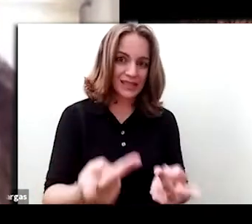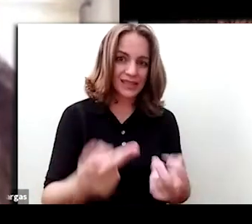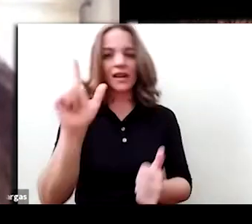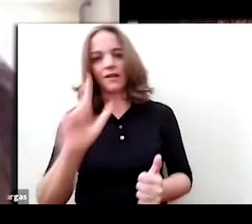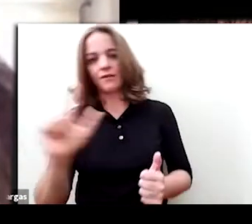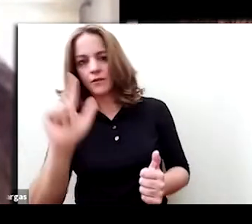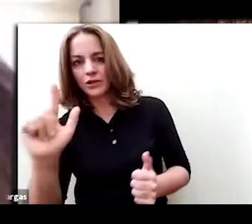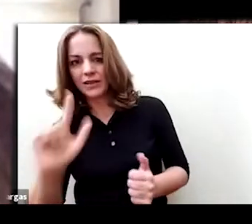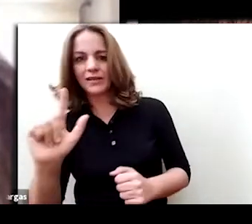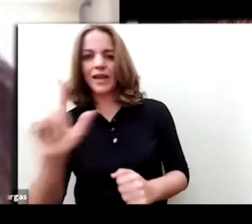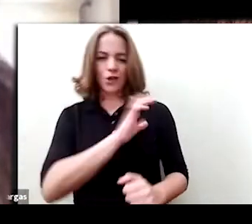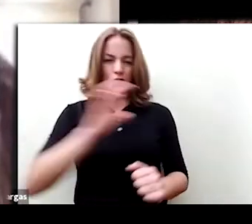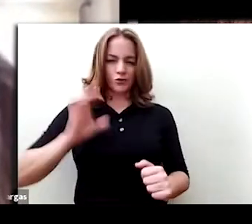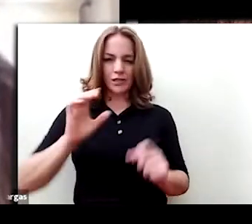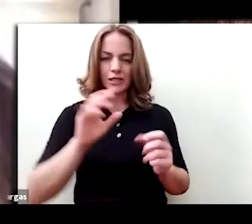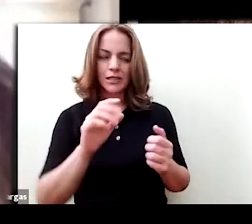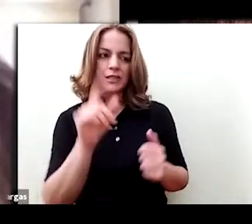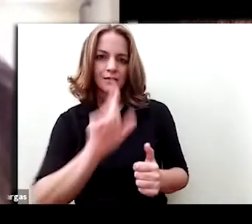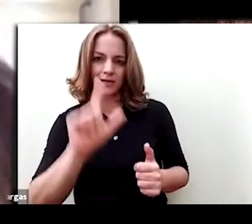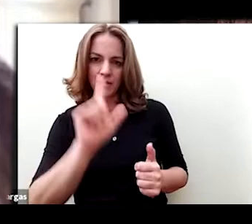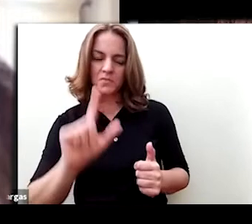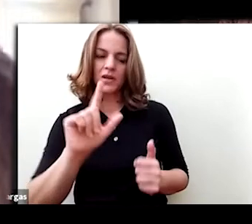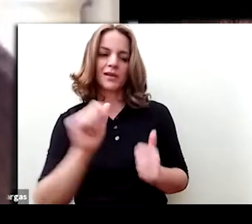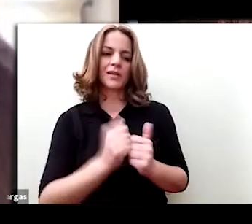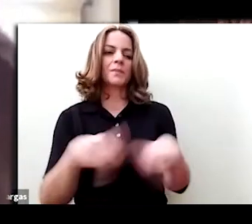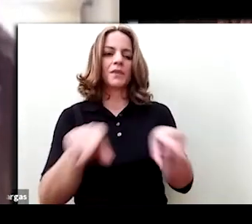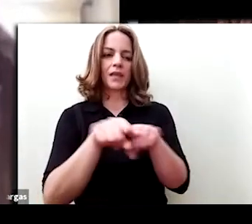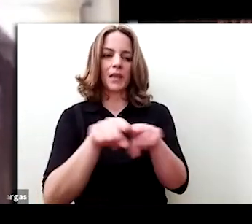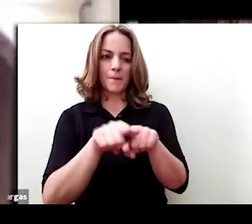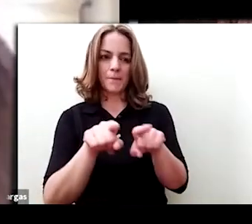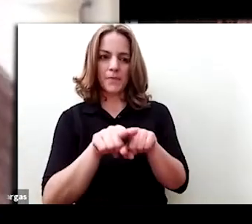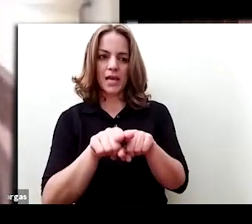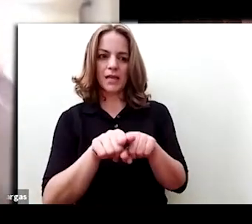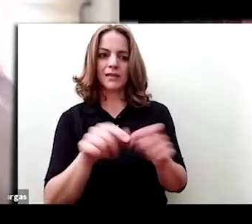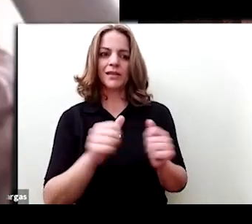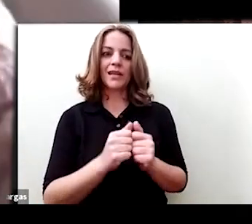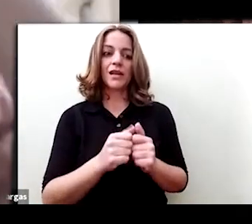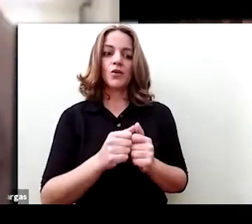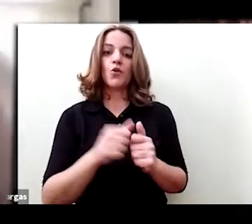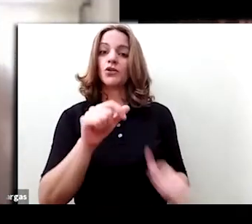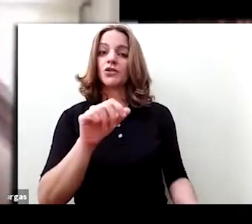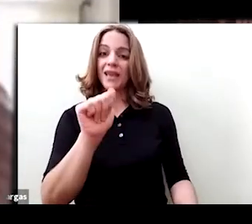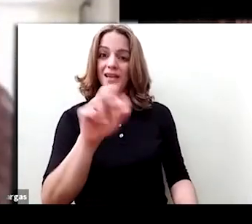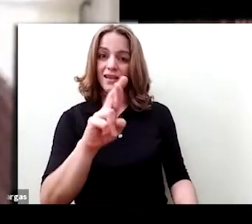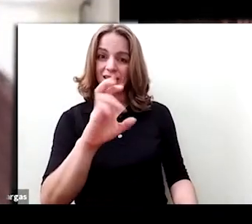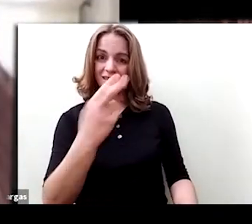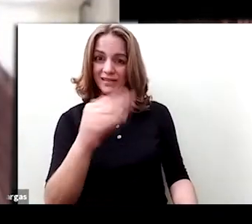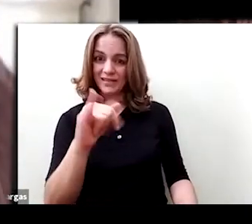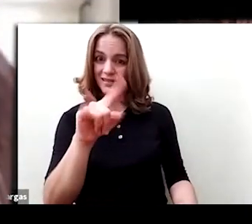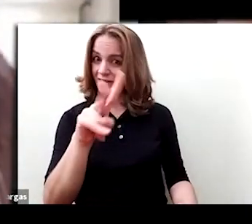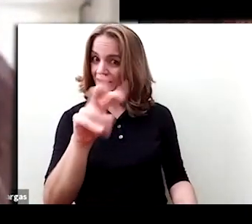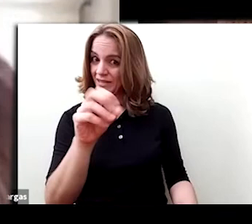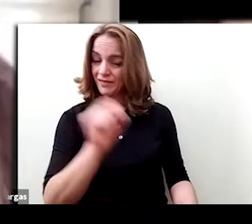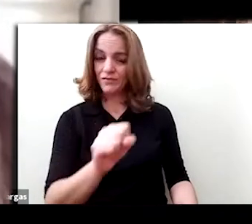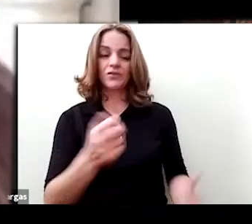American Archive of Public Broadcasting. And the really amazing thing that happened that I want to share with folks here,